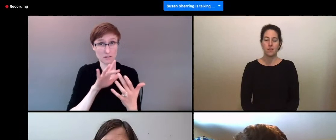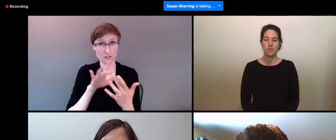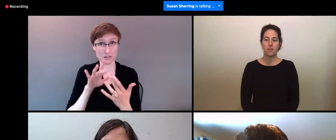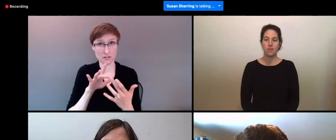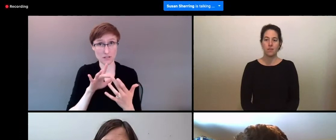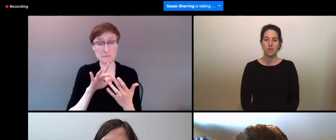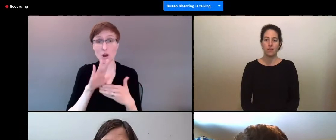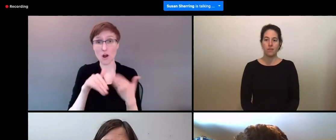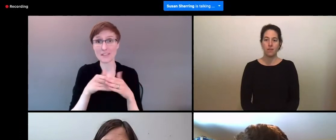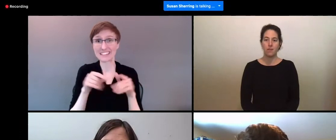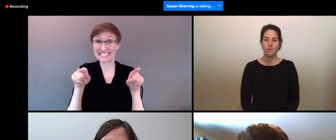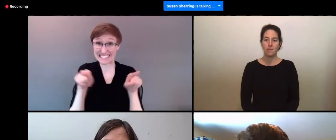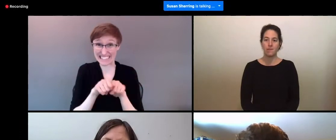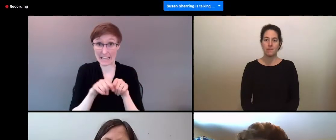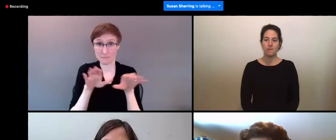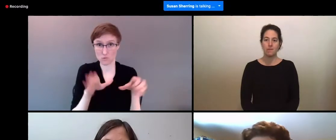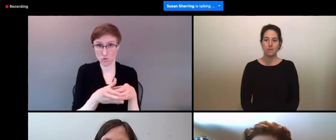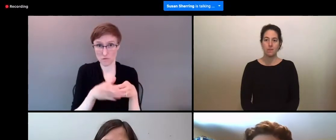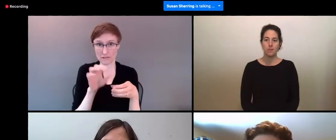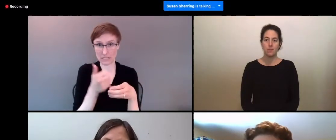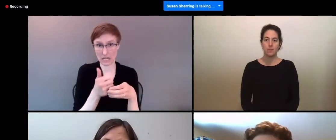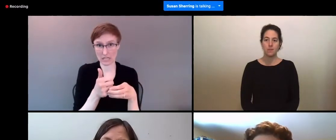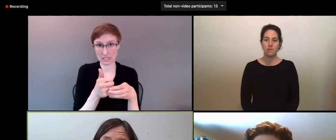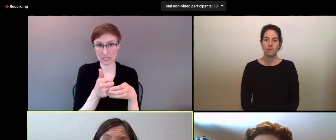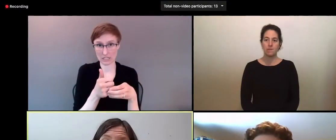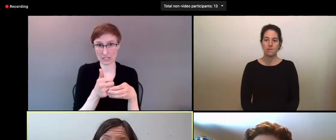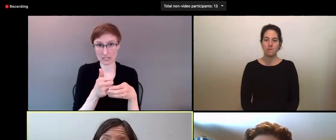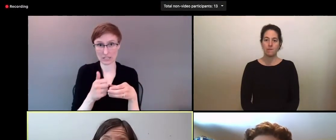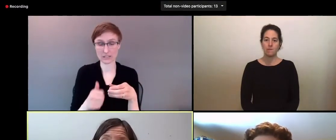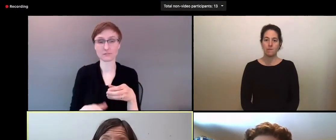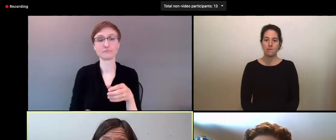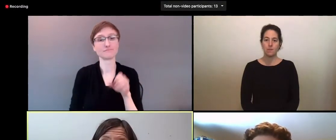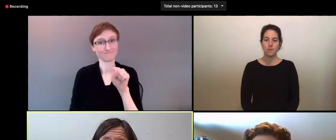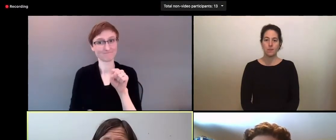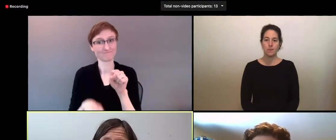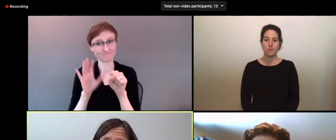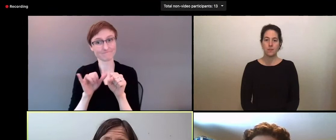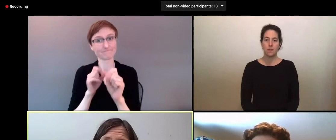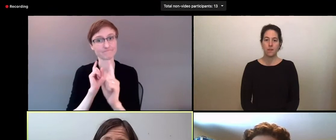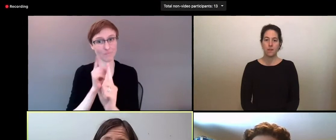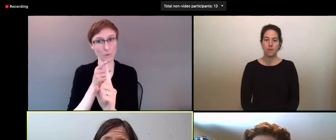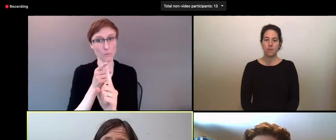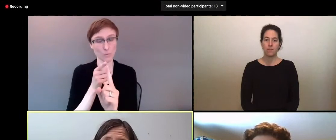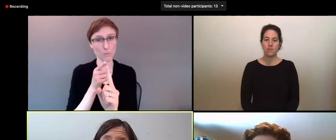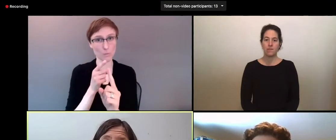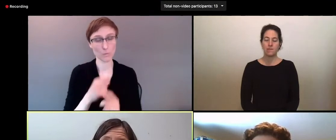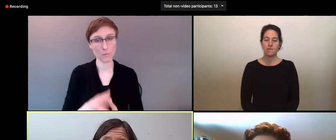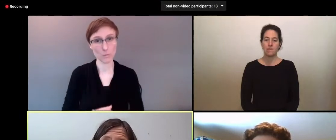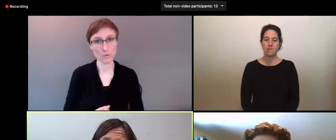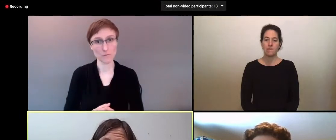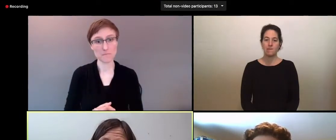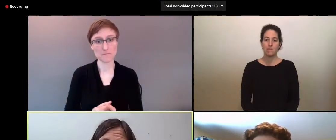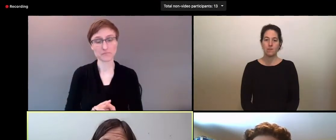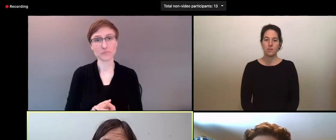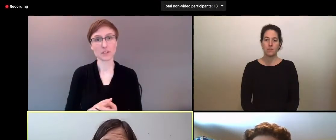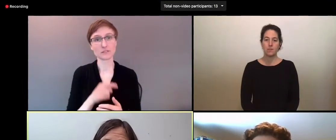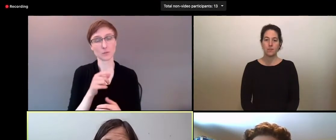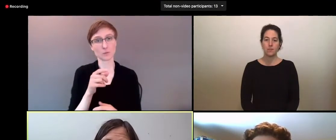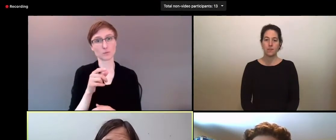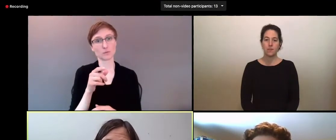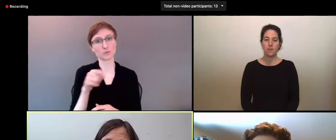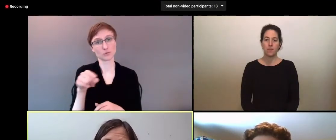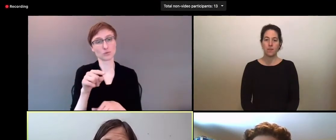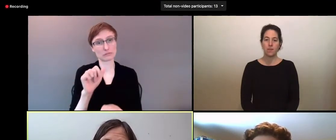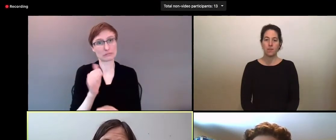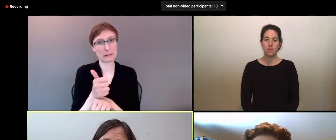has to have the same group of 10? That's the idea, yes. So you're creating a social circle,